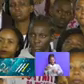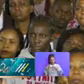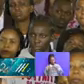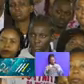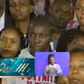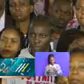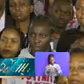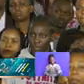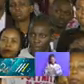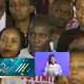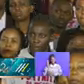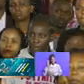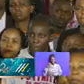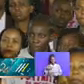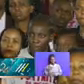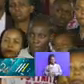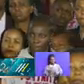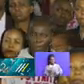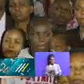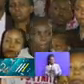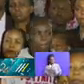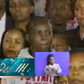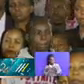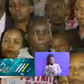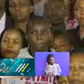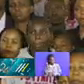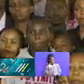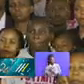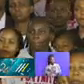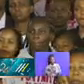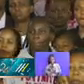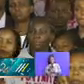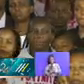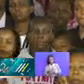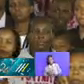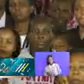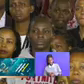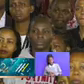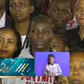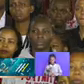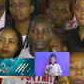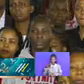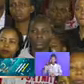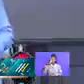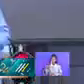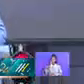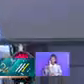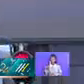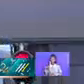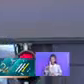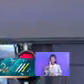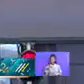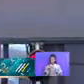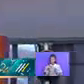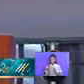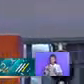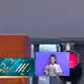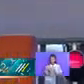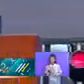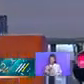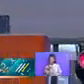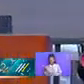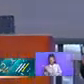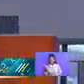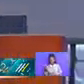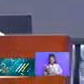testimonies I don't have time to share all those testimonies sometimes ween of God and women of God we move in another